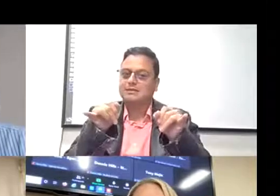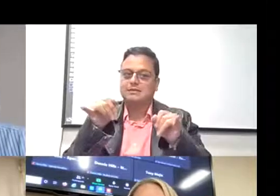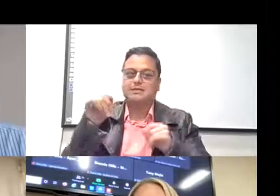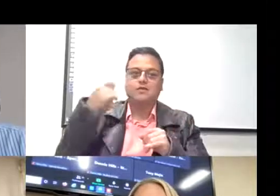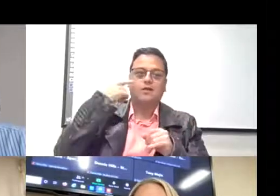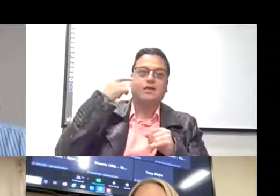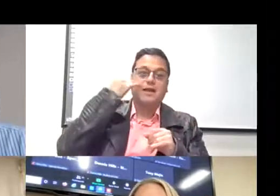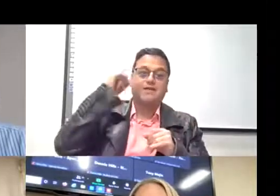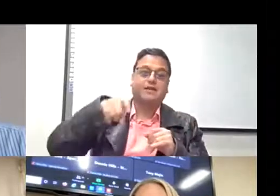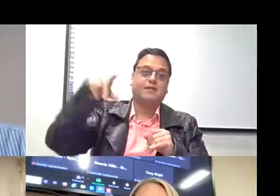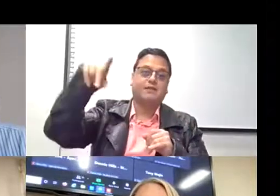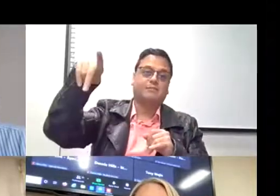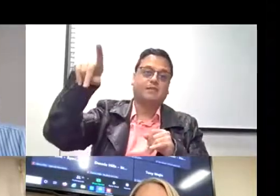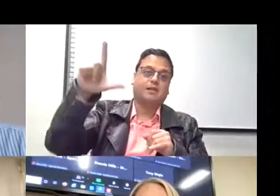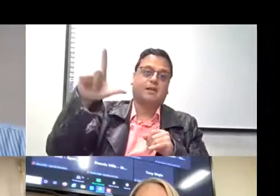is needed,